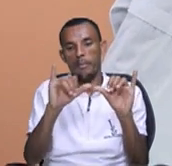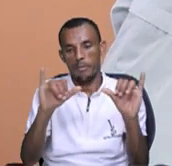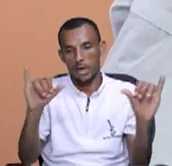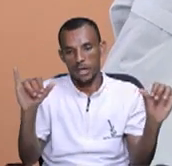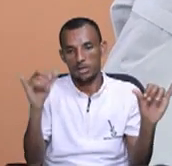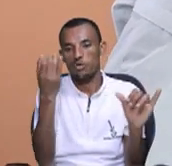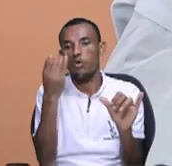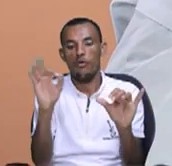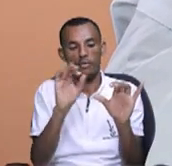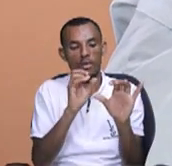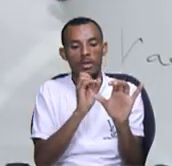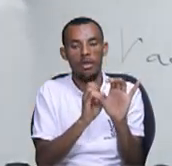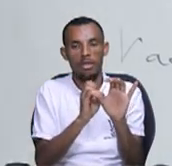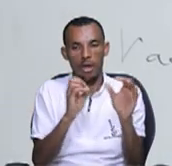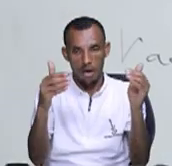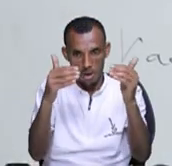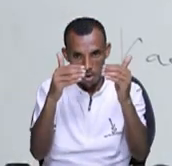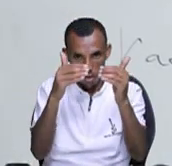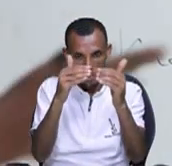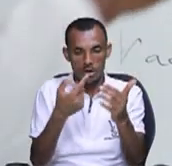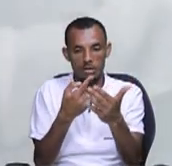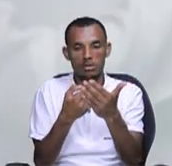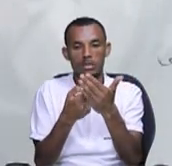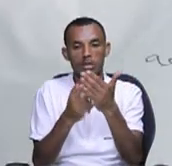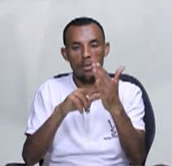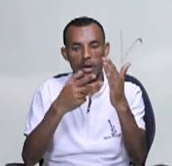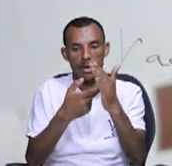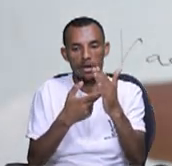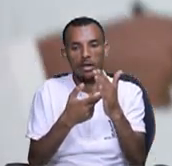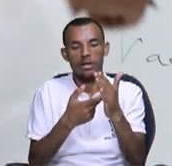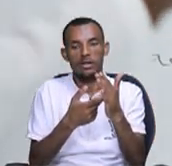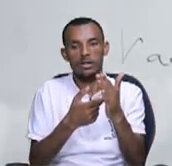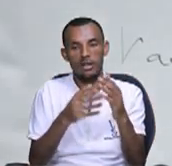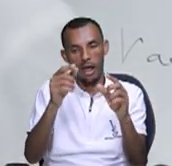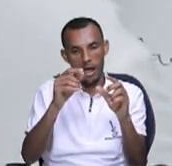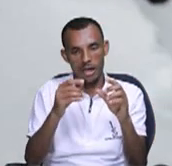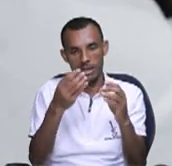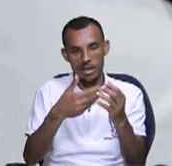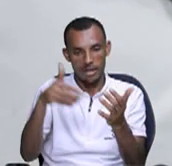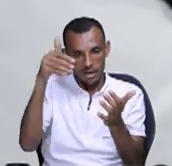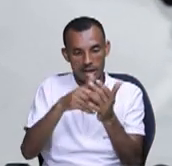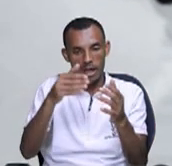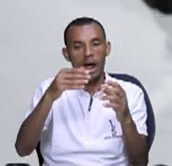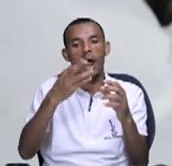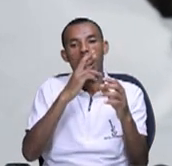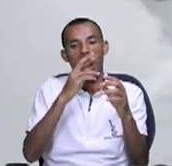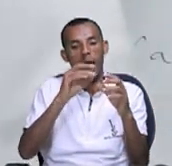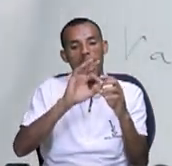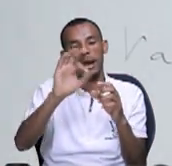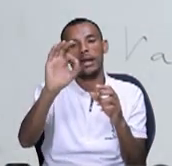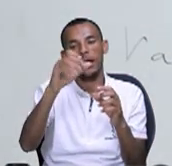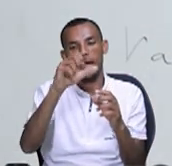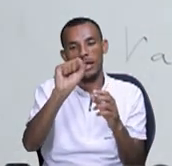measures of theta mean equals, this means the subtended arc is S